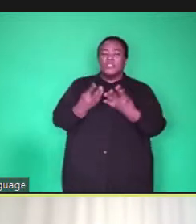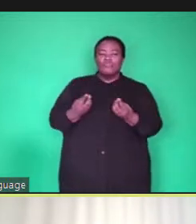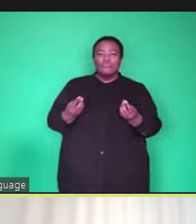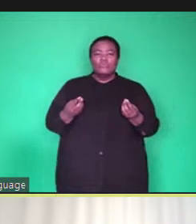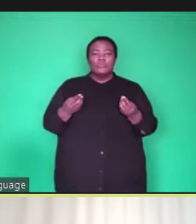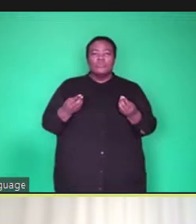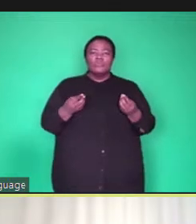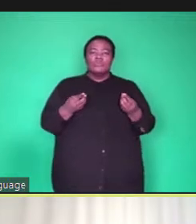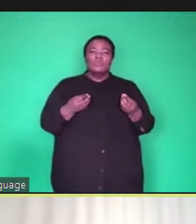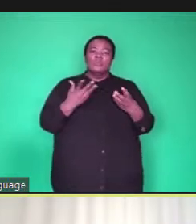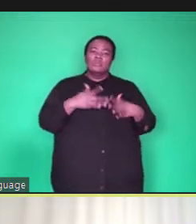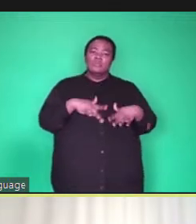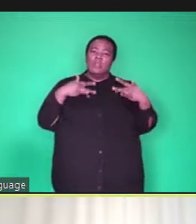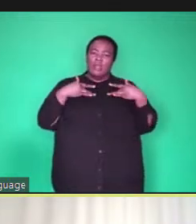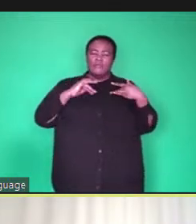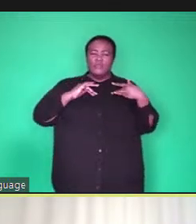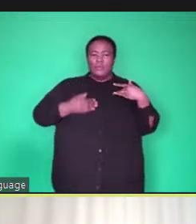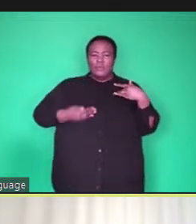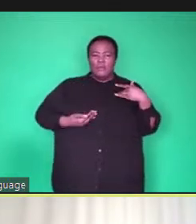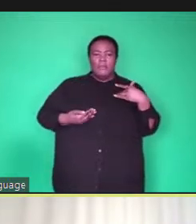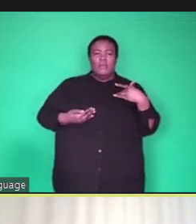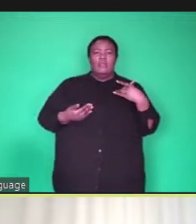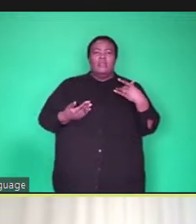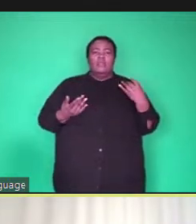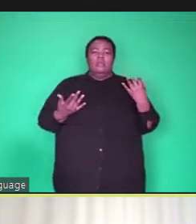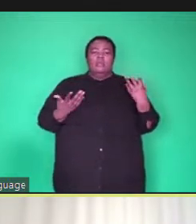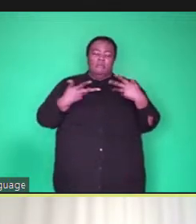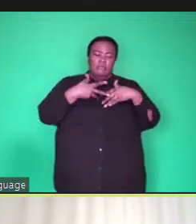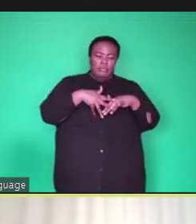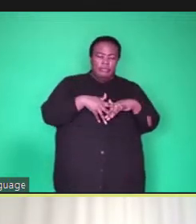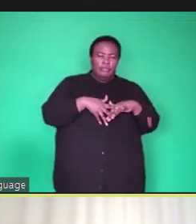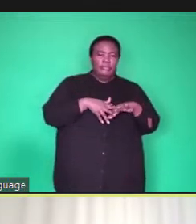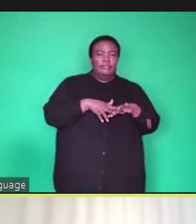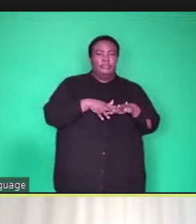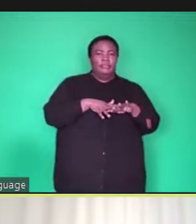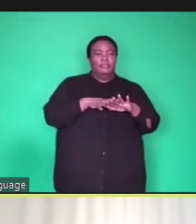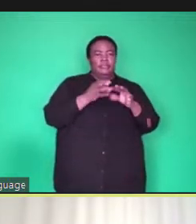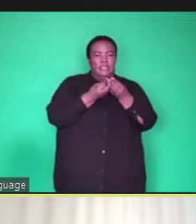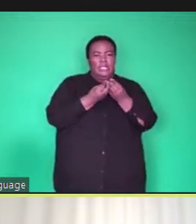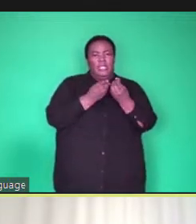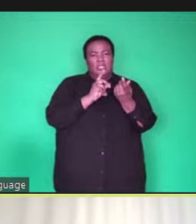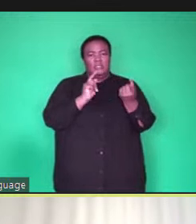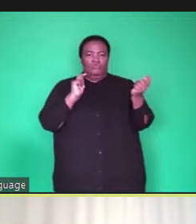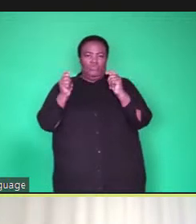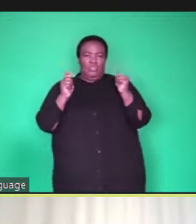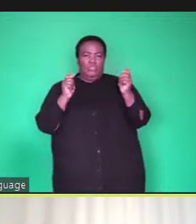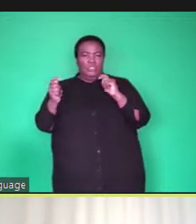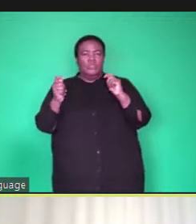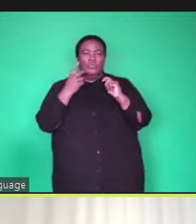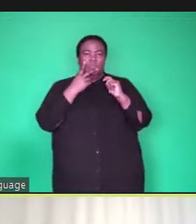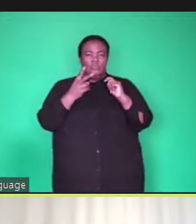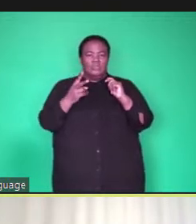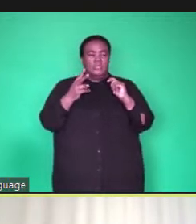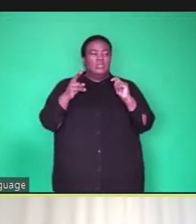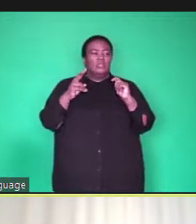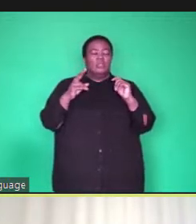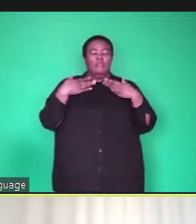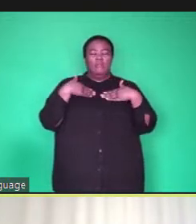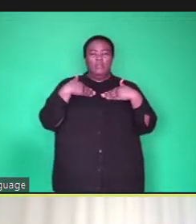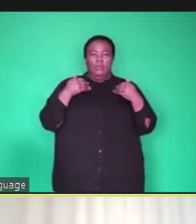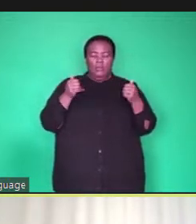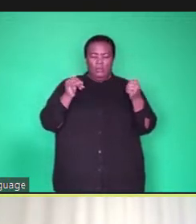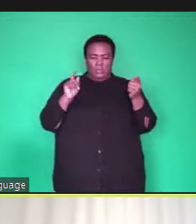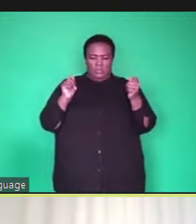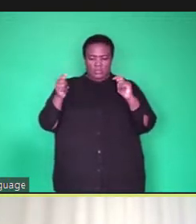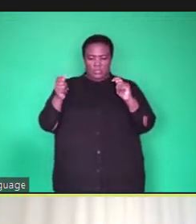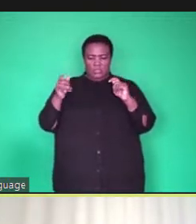time. We know that households are fluid and their composition changes. One analysis found that nearly half of households had a change in membership